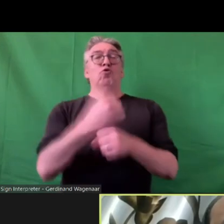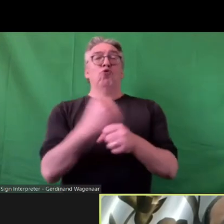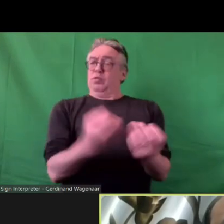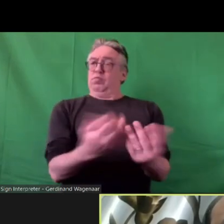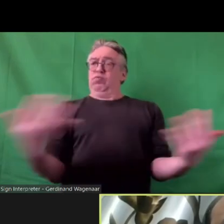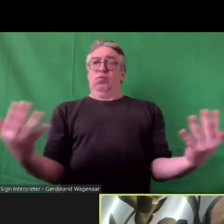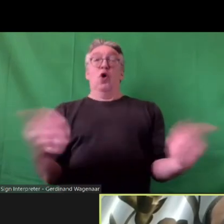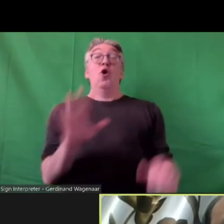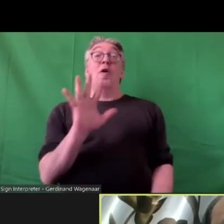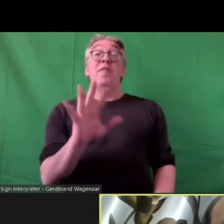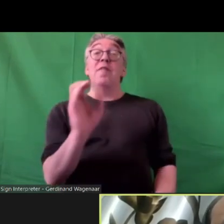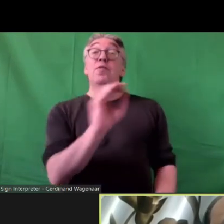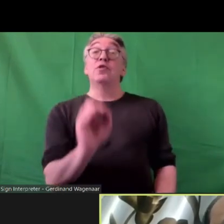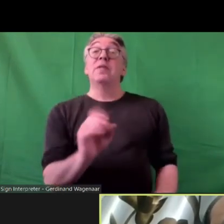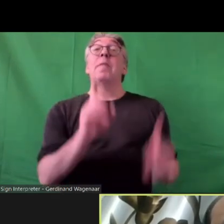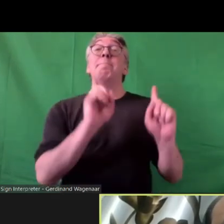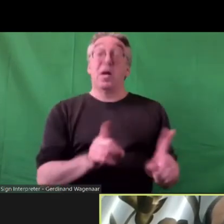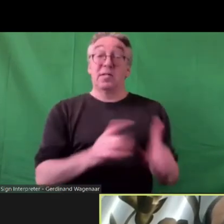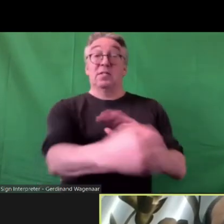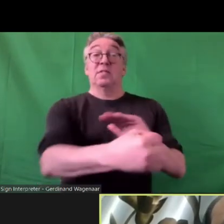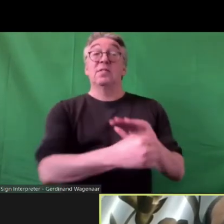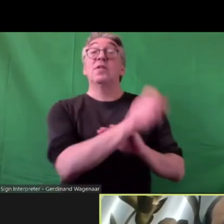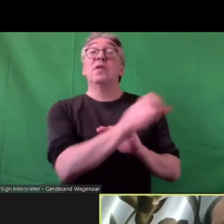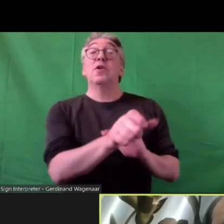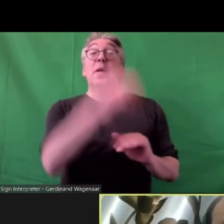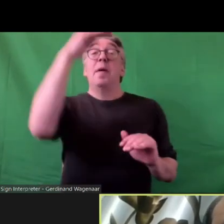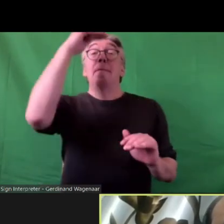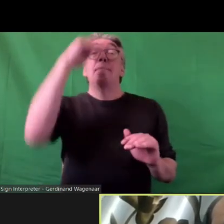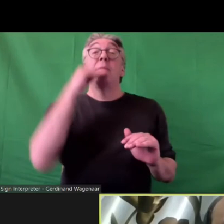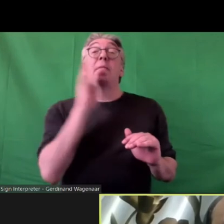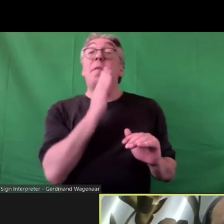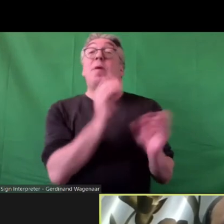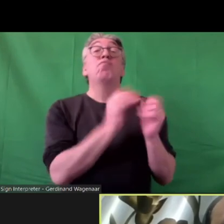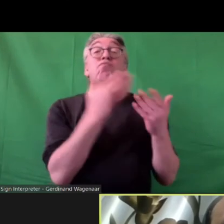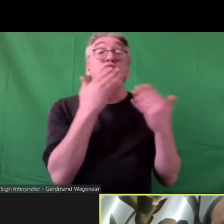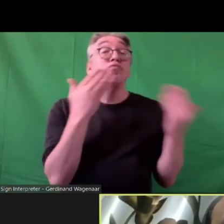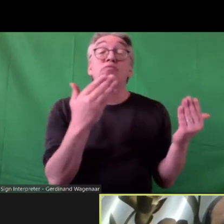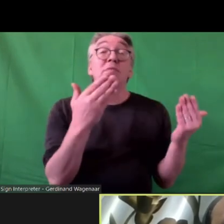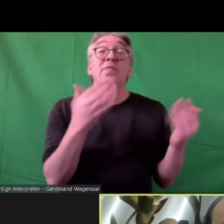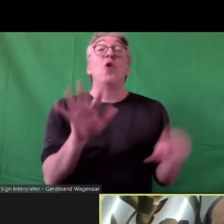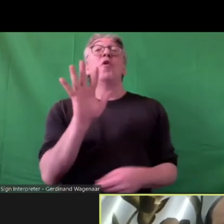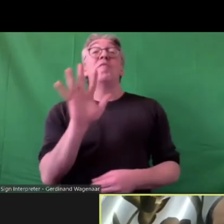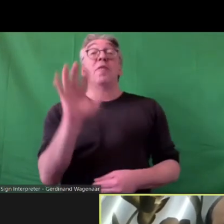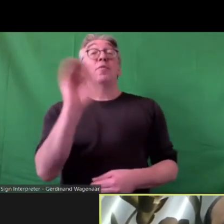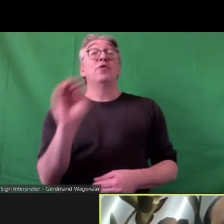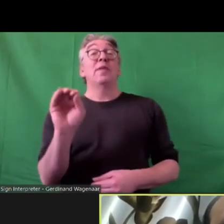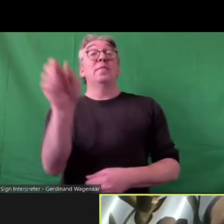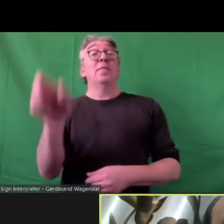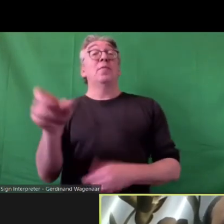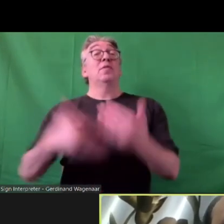decided. But the problem is that the quota is not properly implemented. And we are seeing number